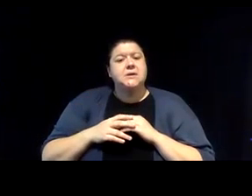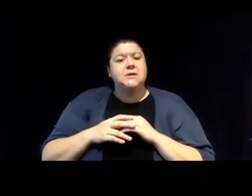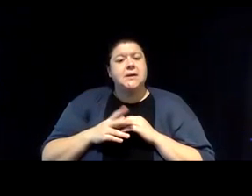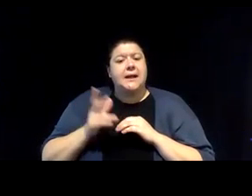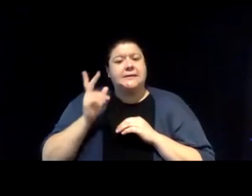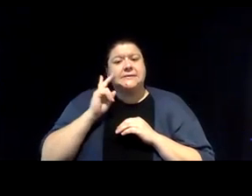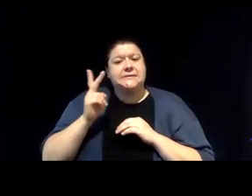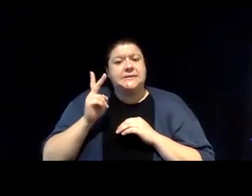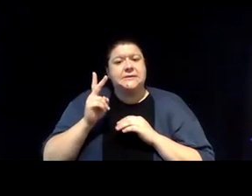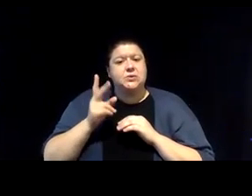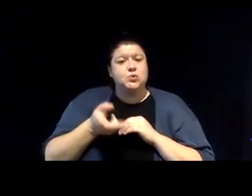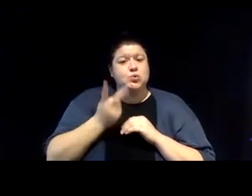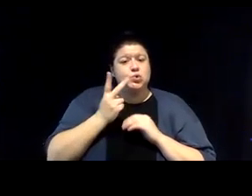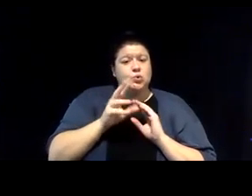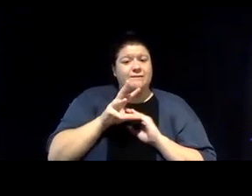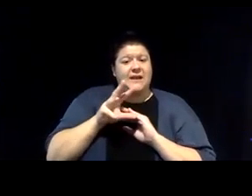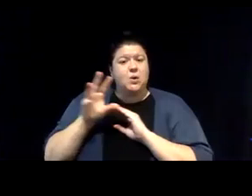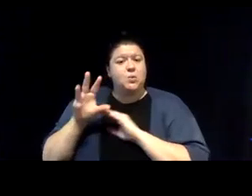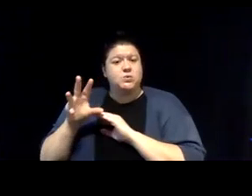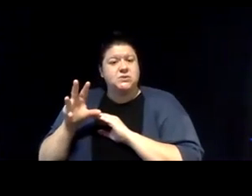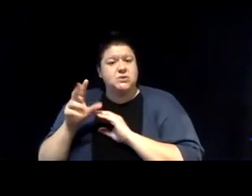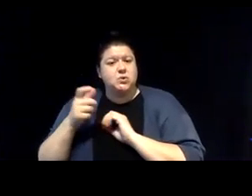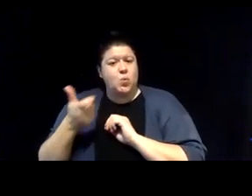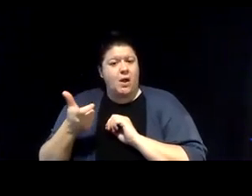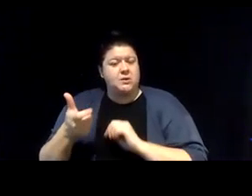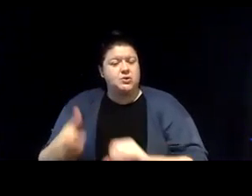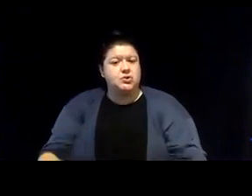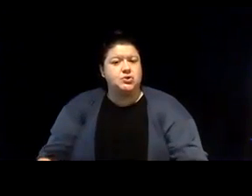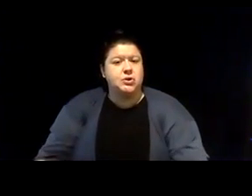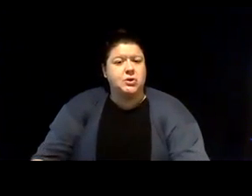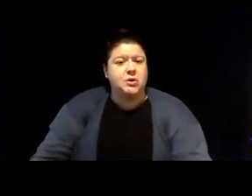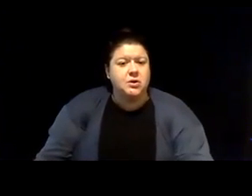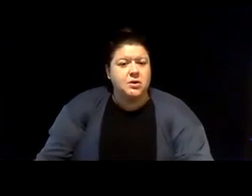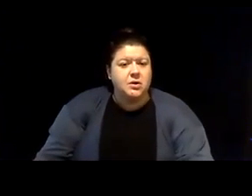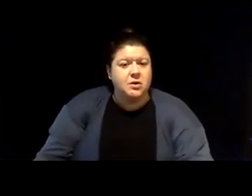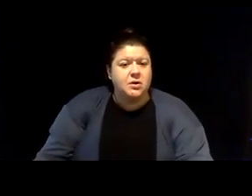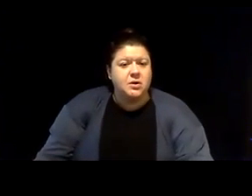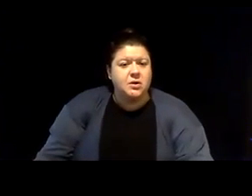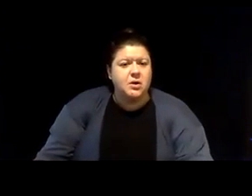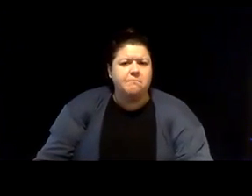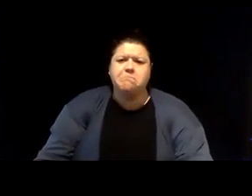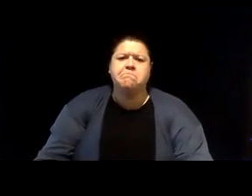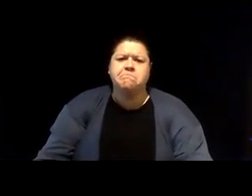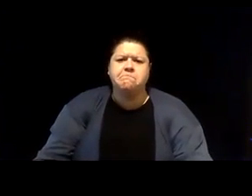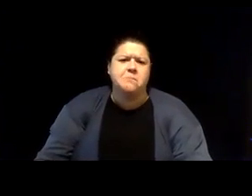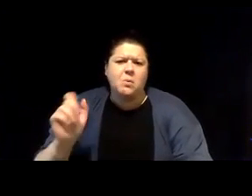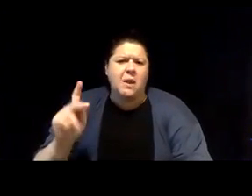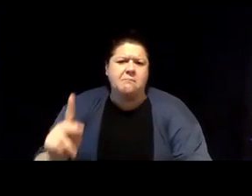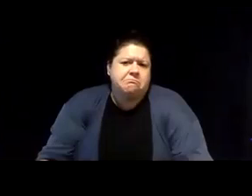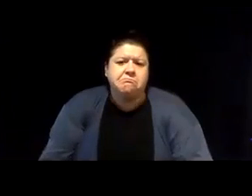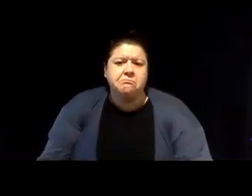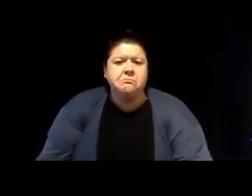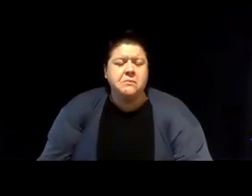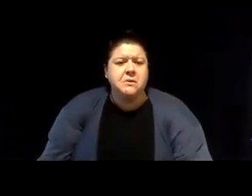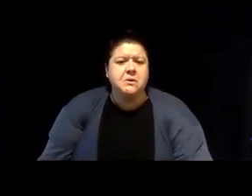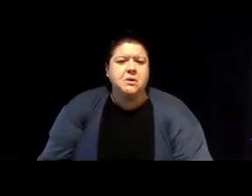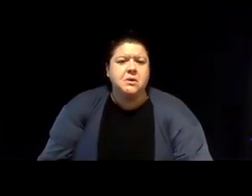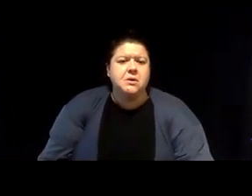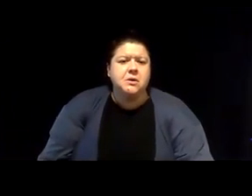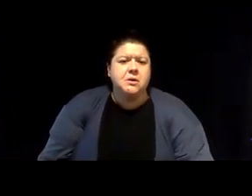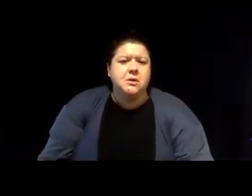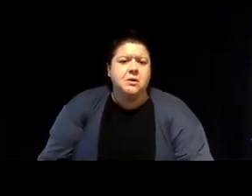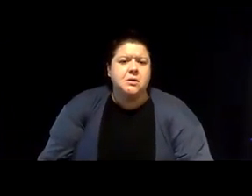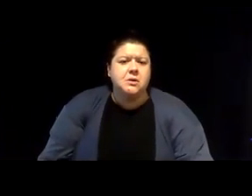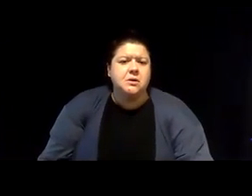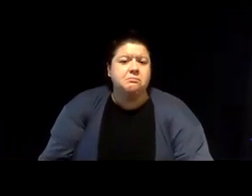2 videos here to watch. That's what I'm looking right now. Huh. Okay. All right. Yeah. Yeah.